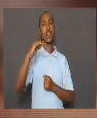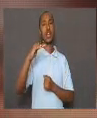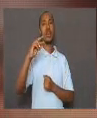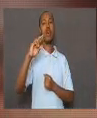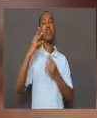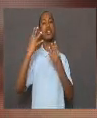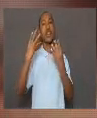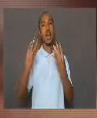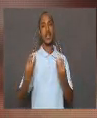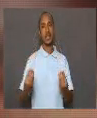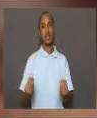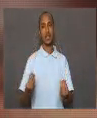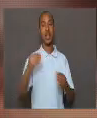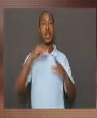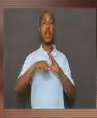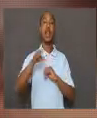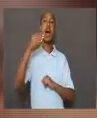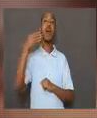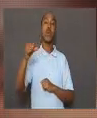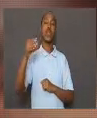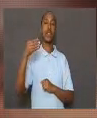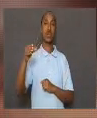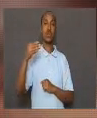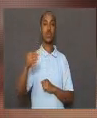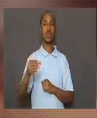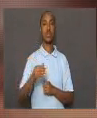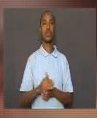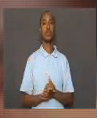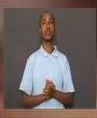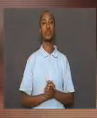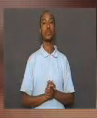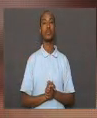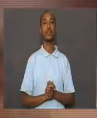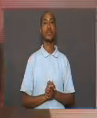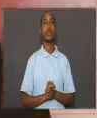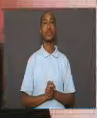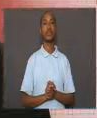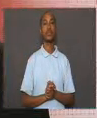partially or slightly in aqueous solution.